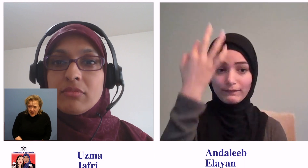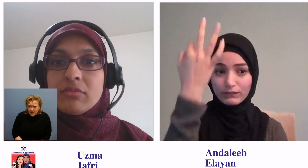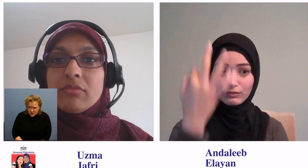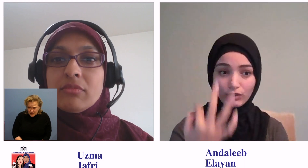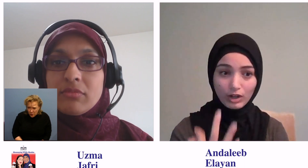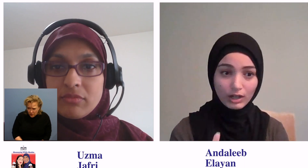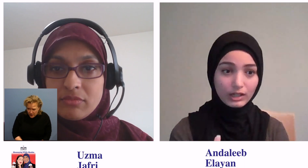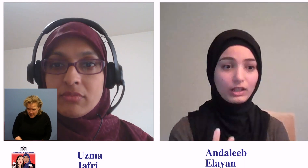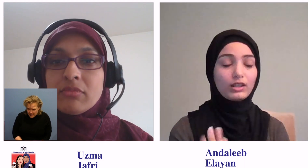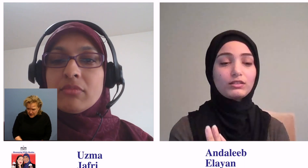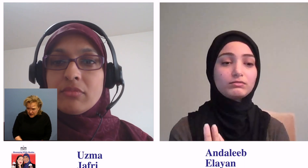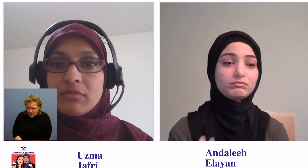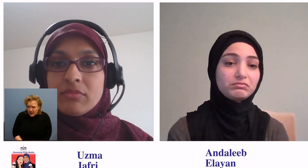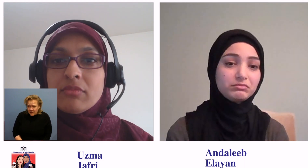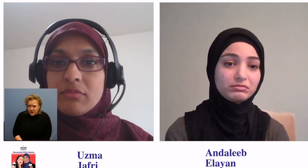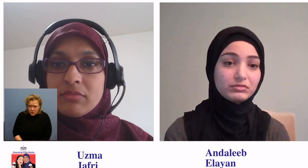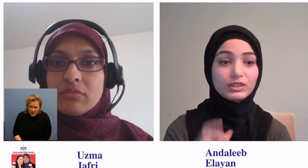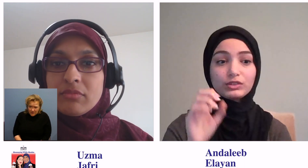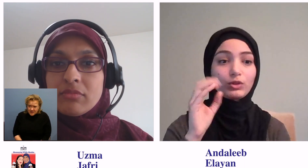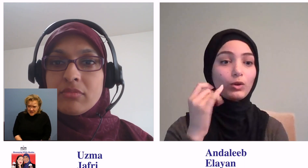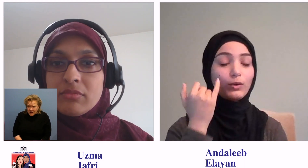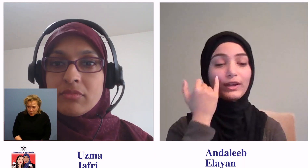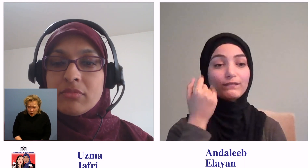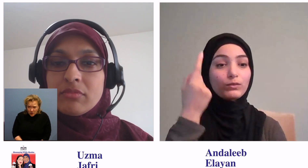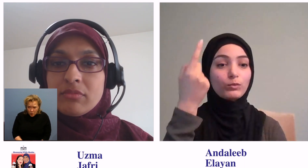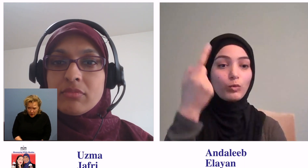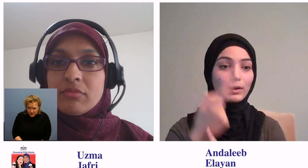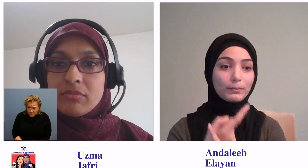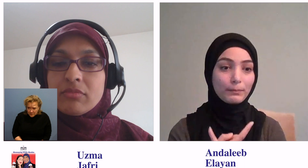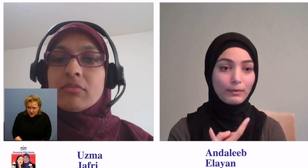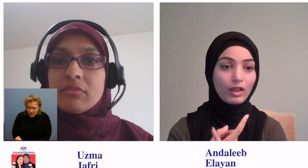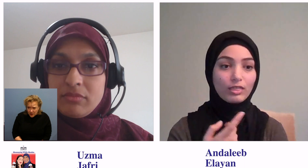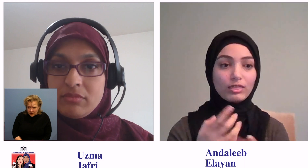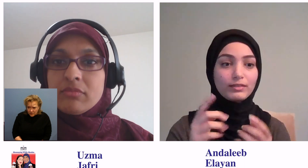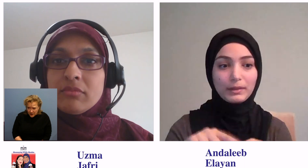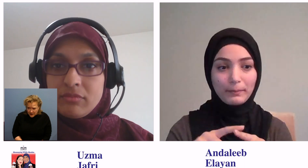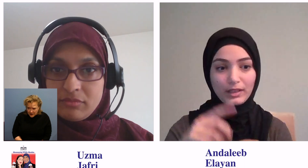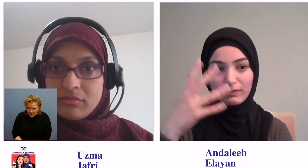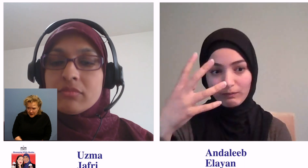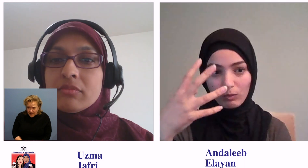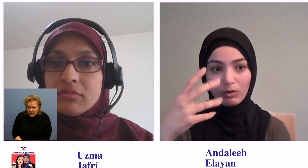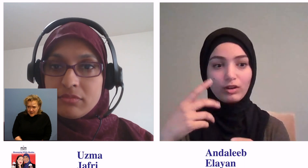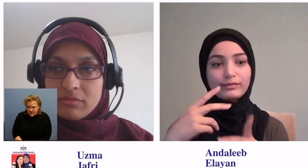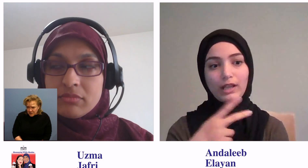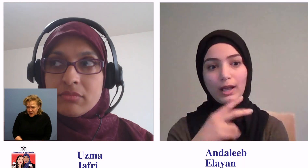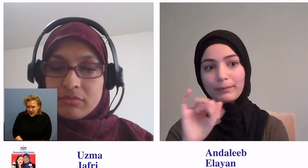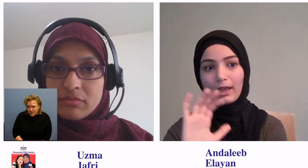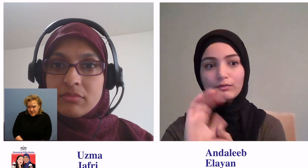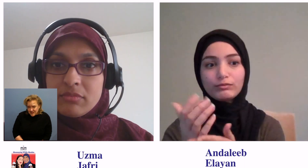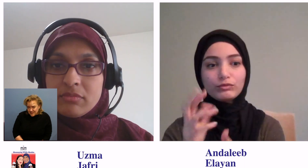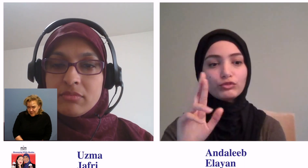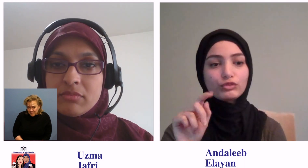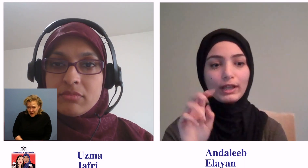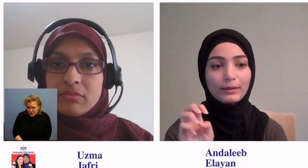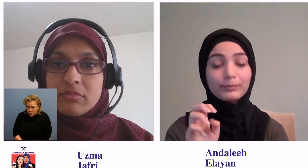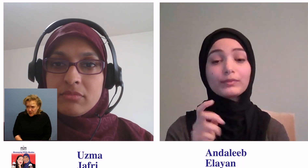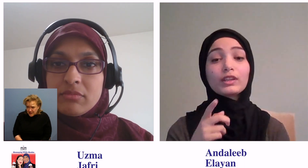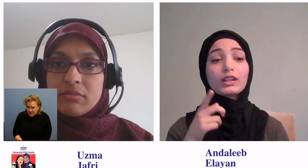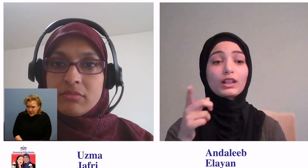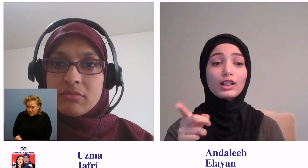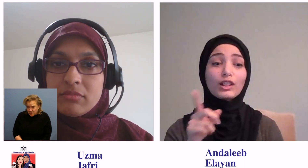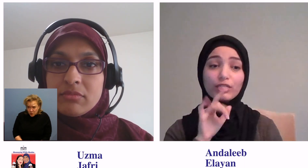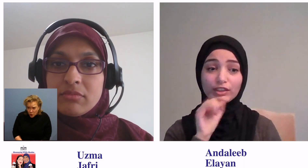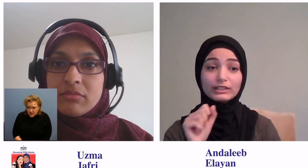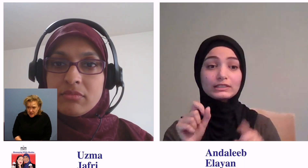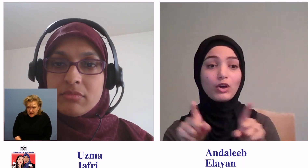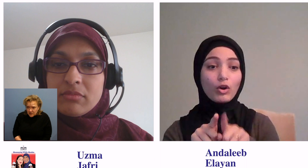because there's no overhead. And then you would have to decide how long you want them, you know, on a Friday. And sometimes masjids will